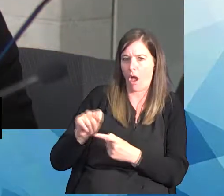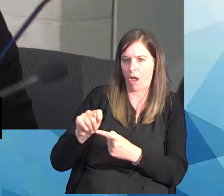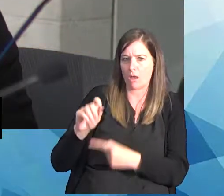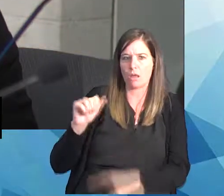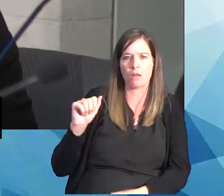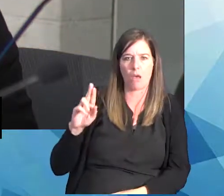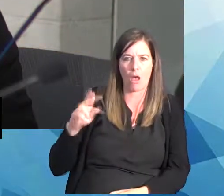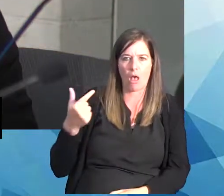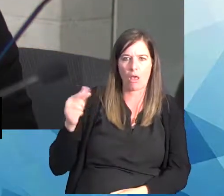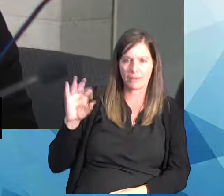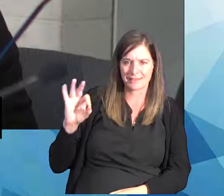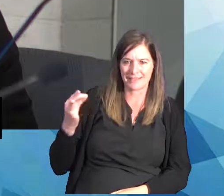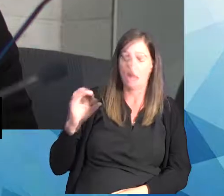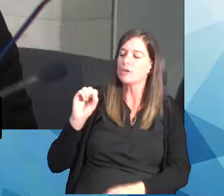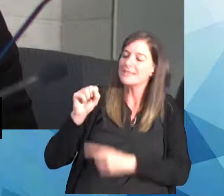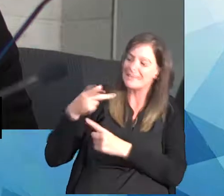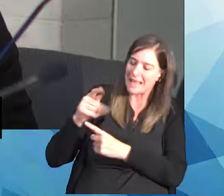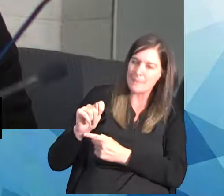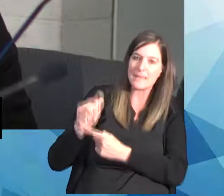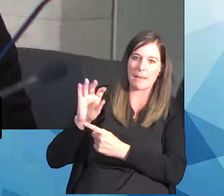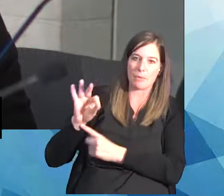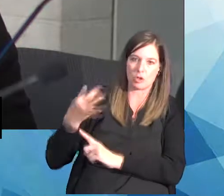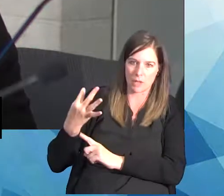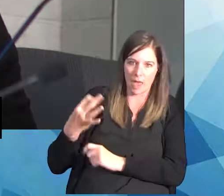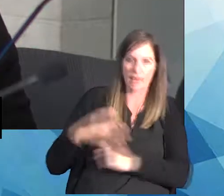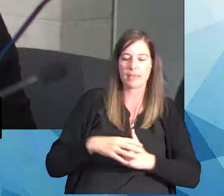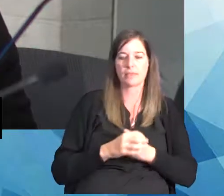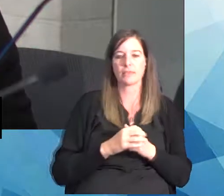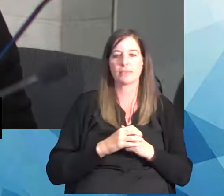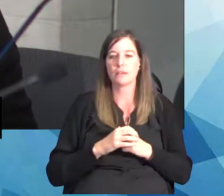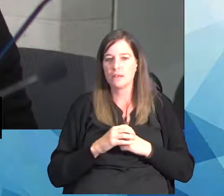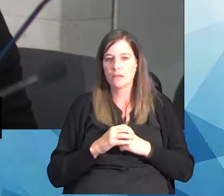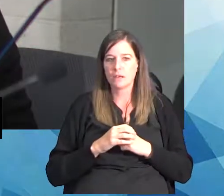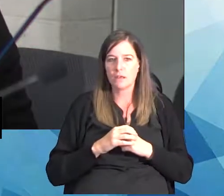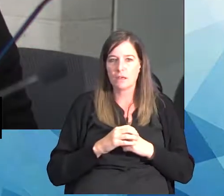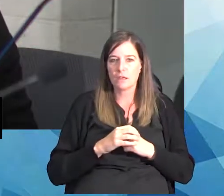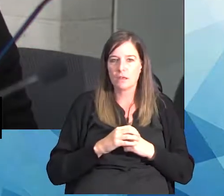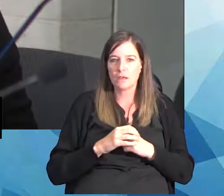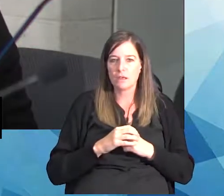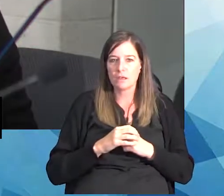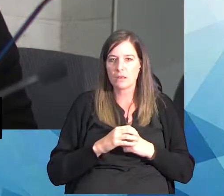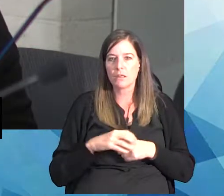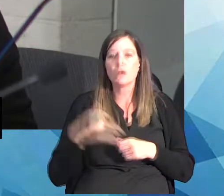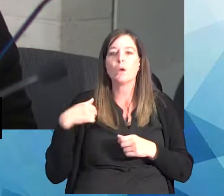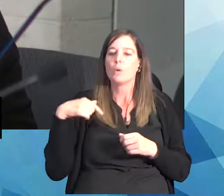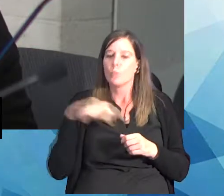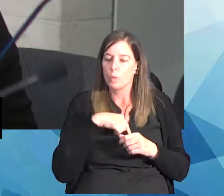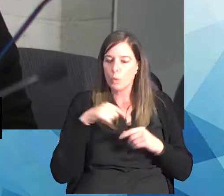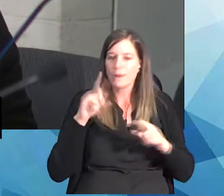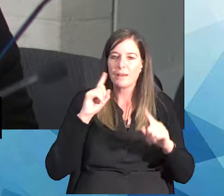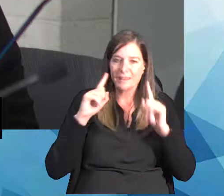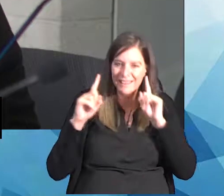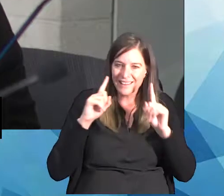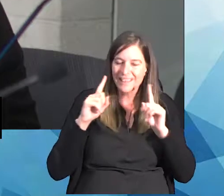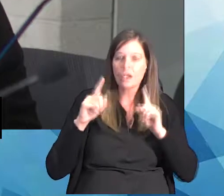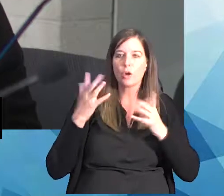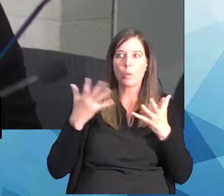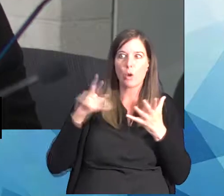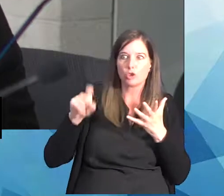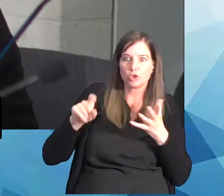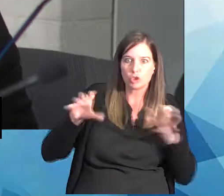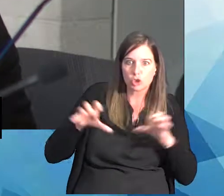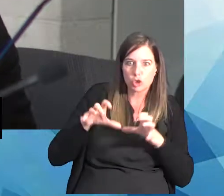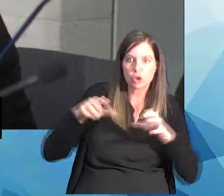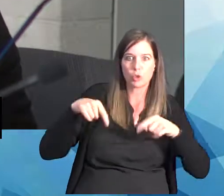we're linking the things that we're hearing about, the things that we're doing in this meeting with our strategic plan to make sure that